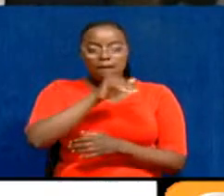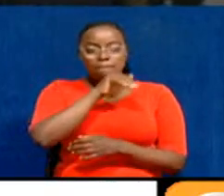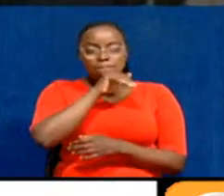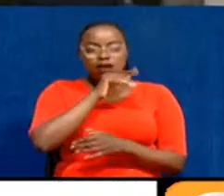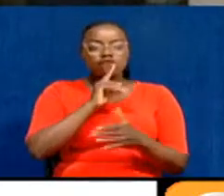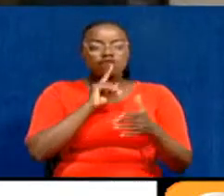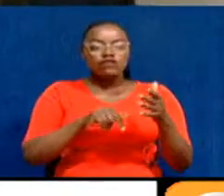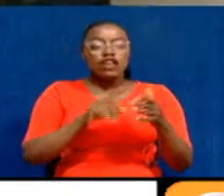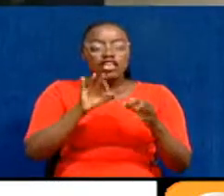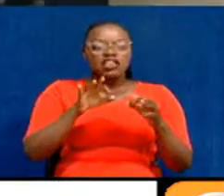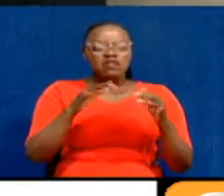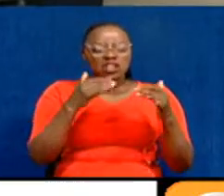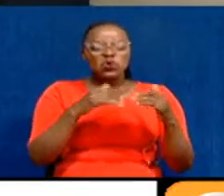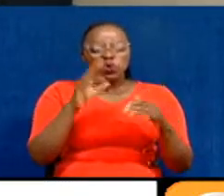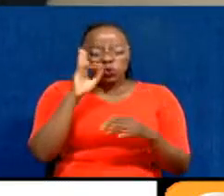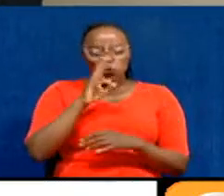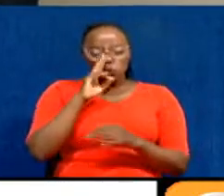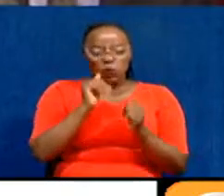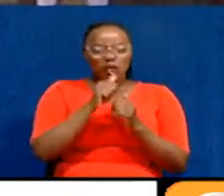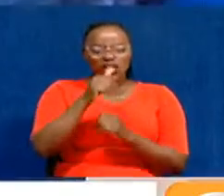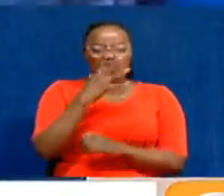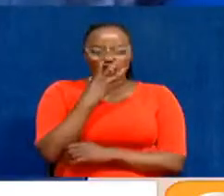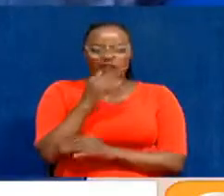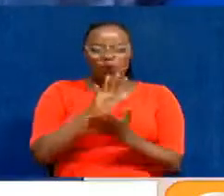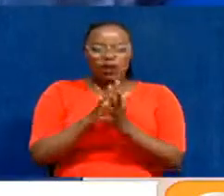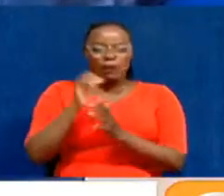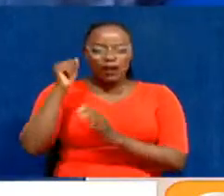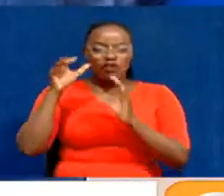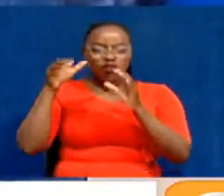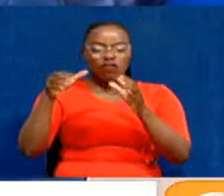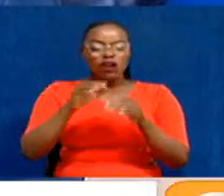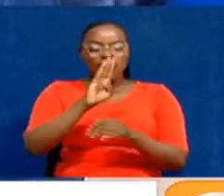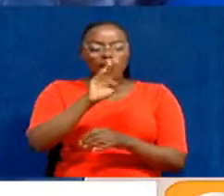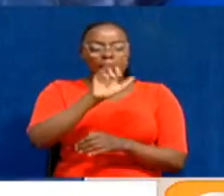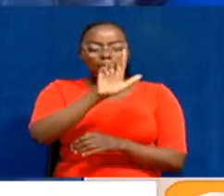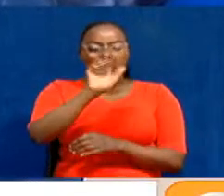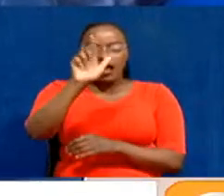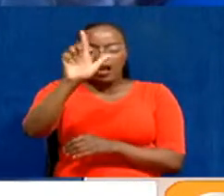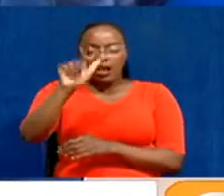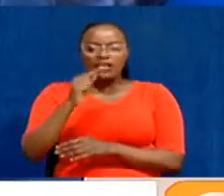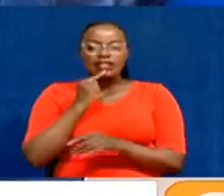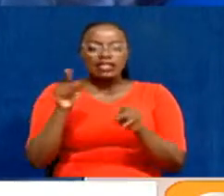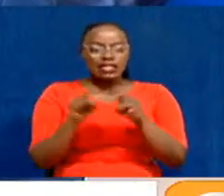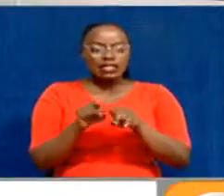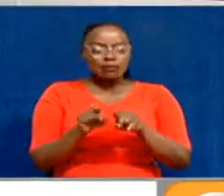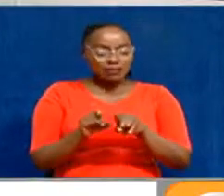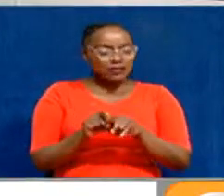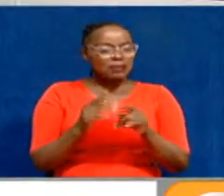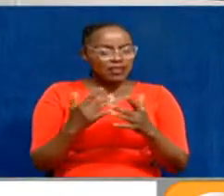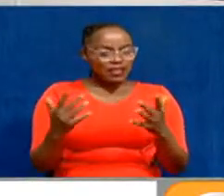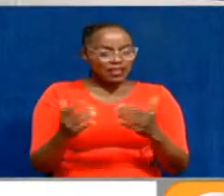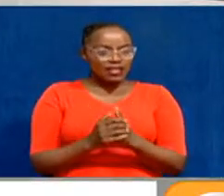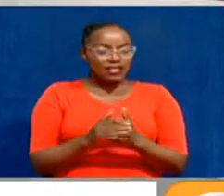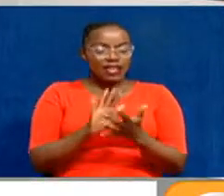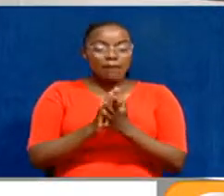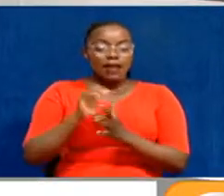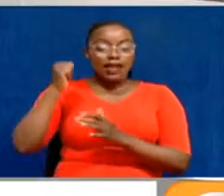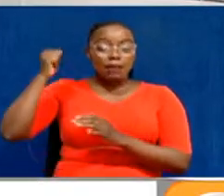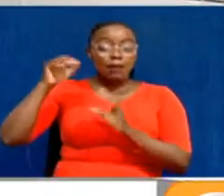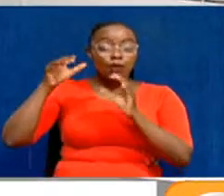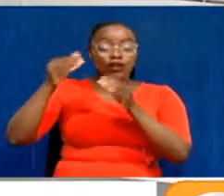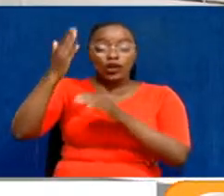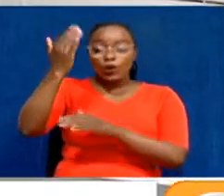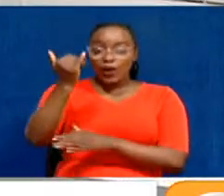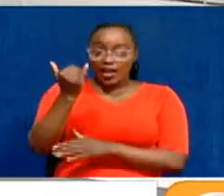said, na mukicheza na hii chungwa itakuwa chama. Balala said the same. That's what happened. Yes. And it became a party